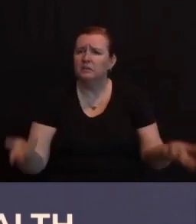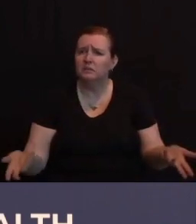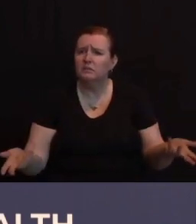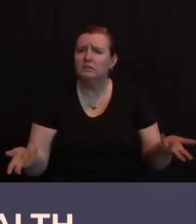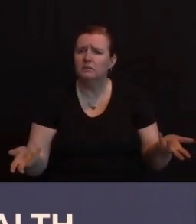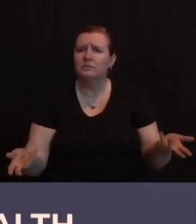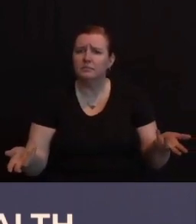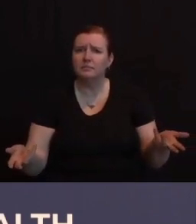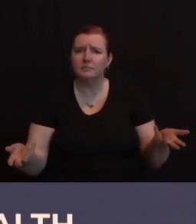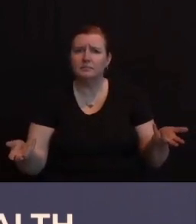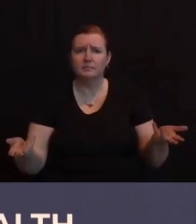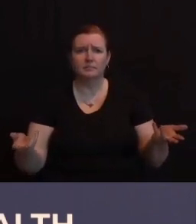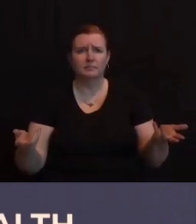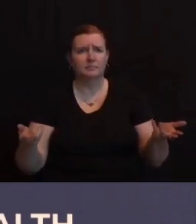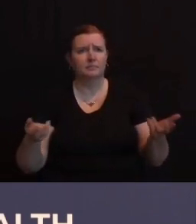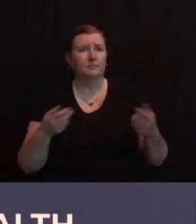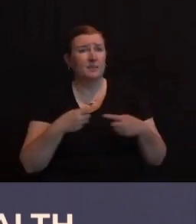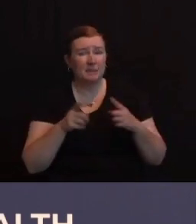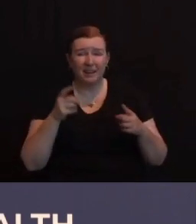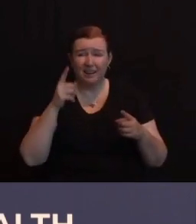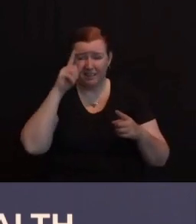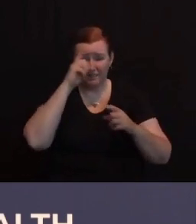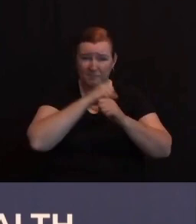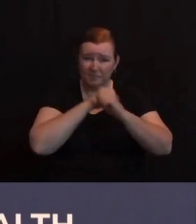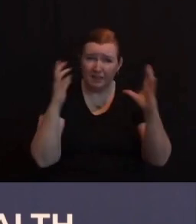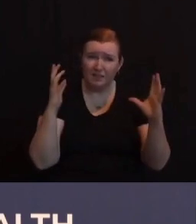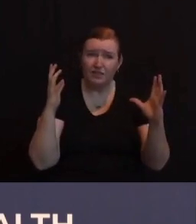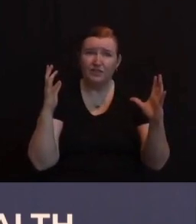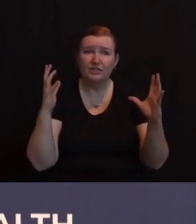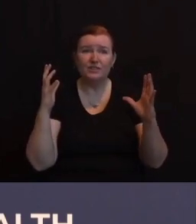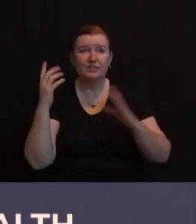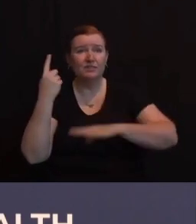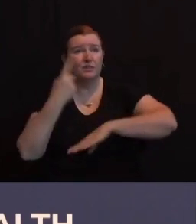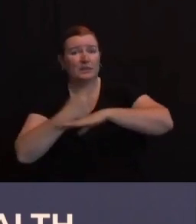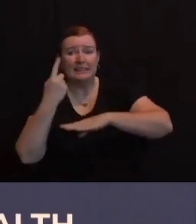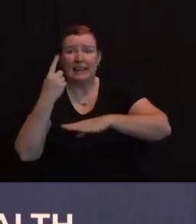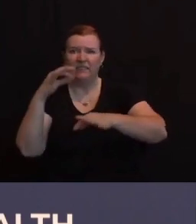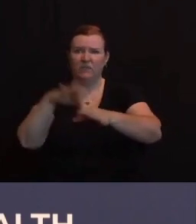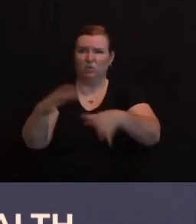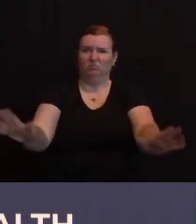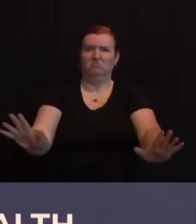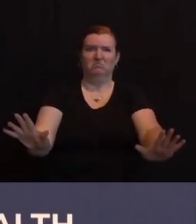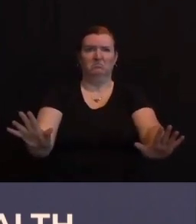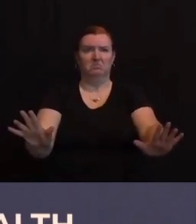challenge. But if you think of not just having one day to vote, but you had